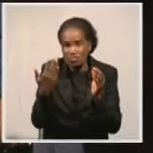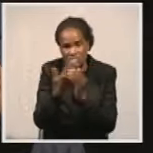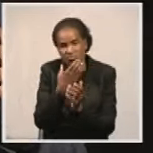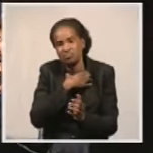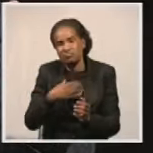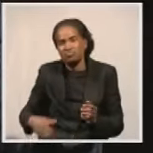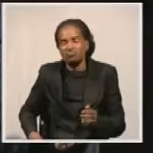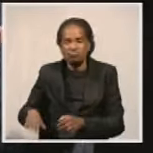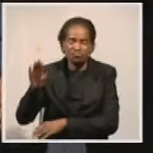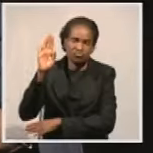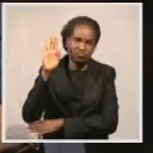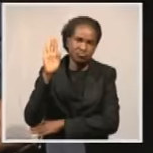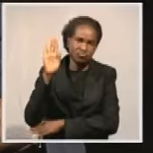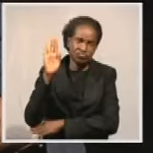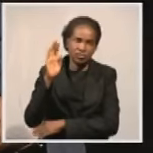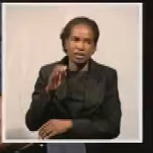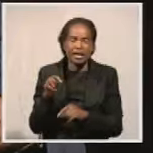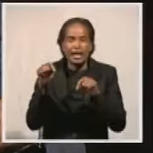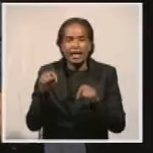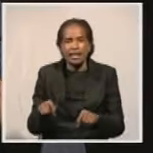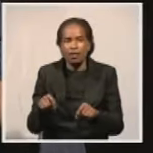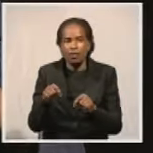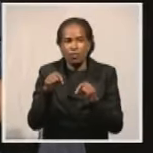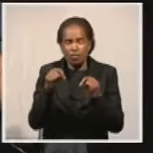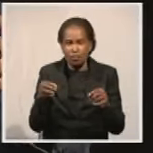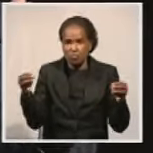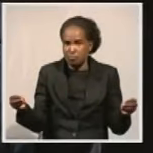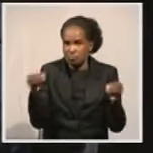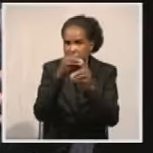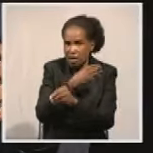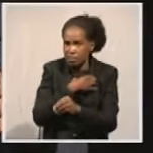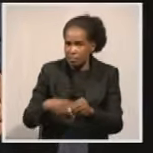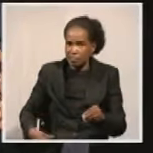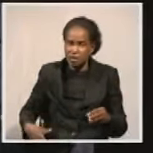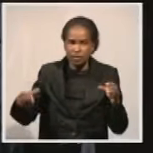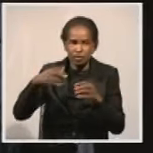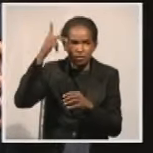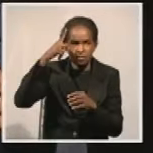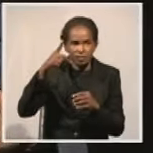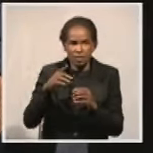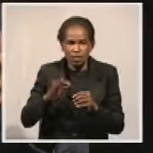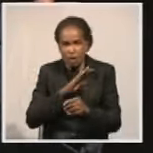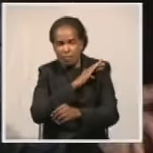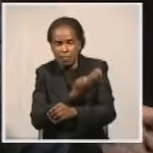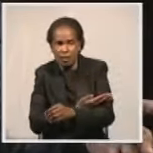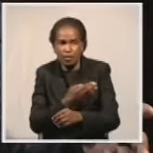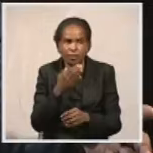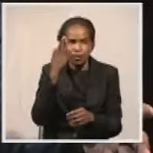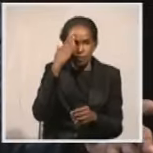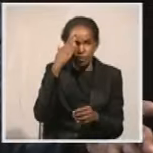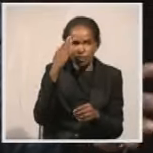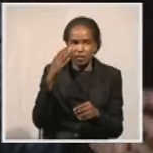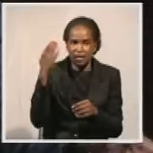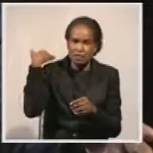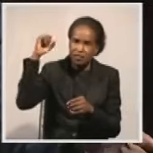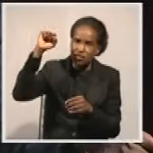where the transition is taking place. Everybody is now, all the political parties are fighting for power. Of course, we know during that time,